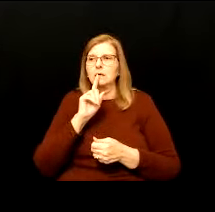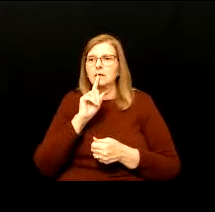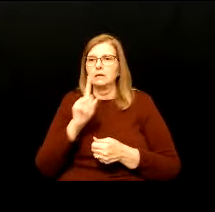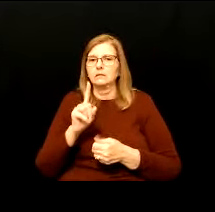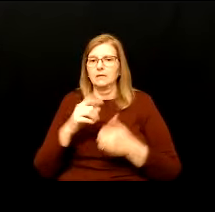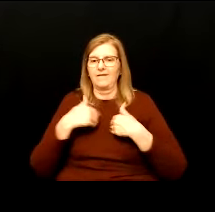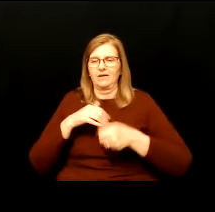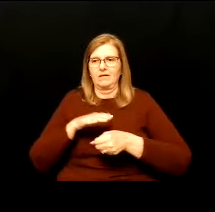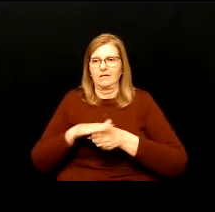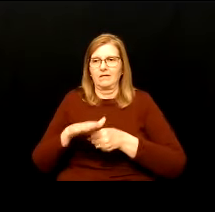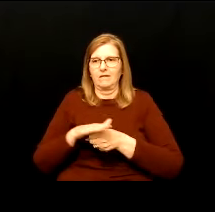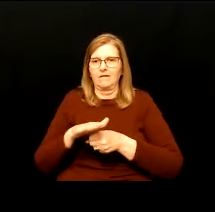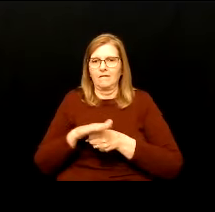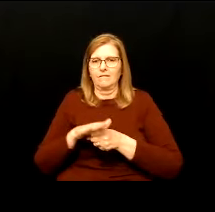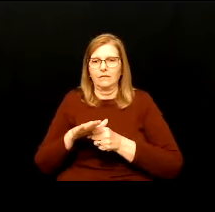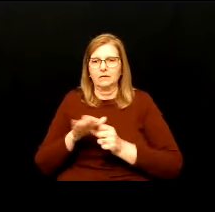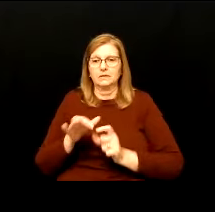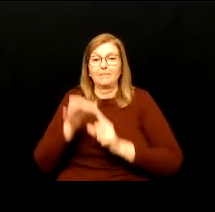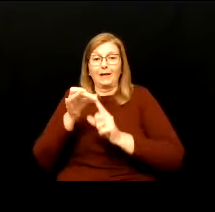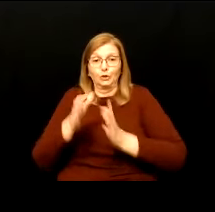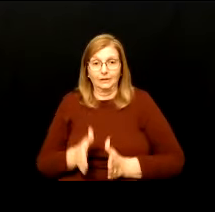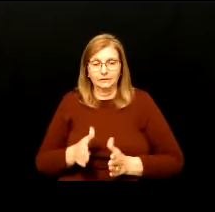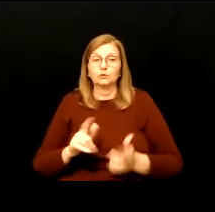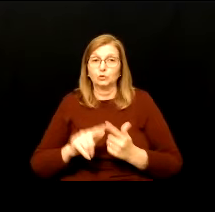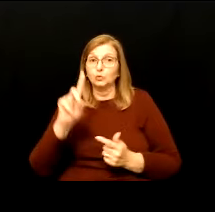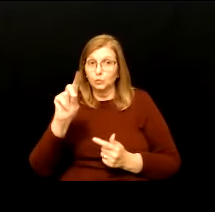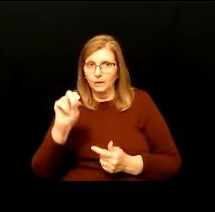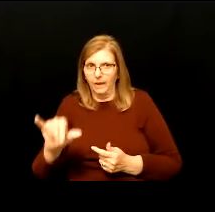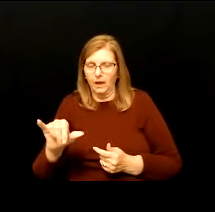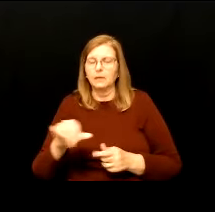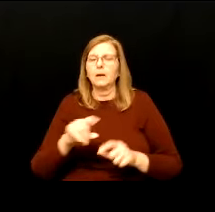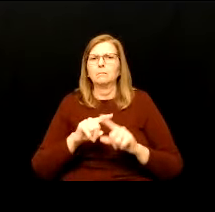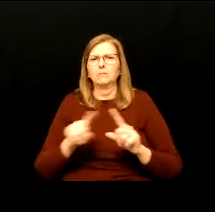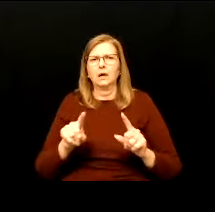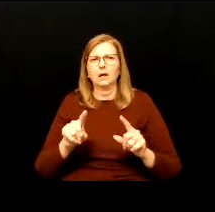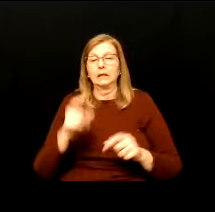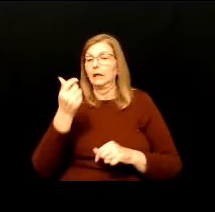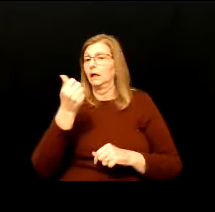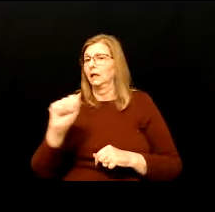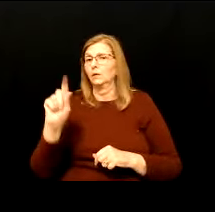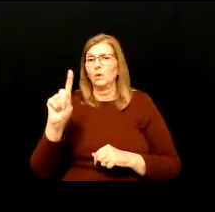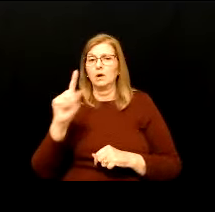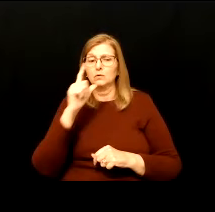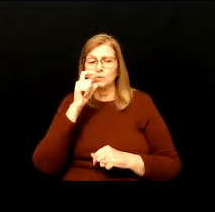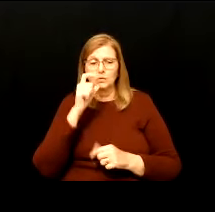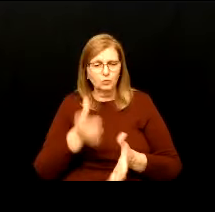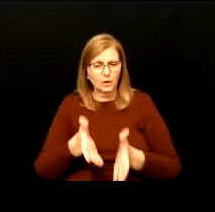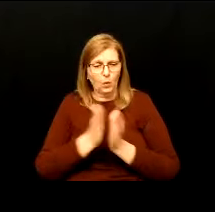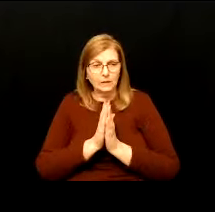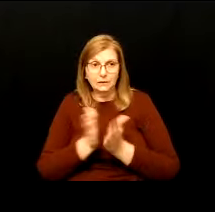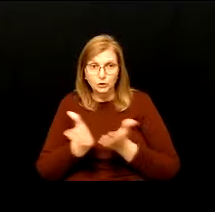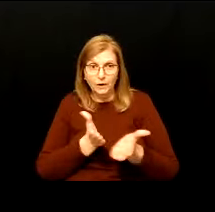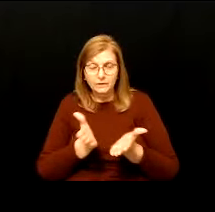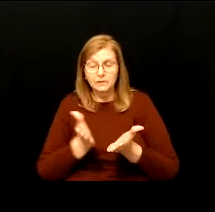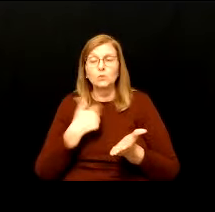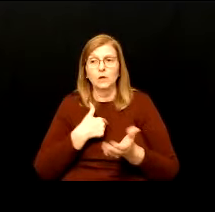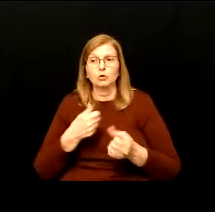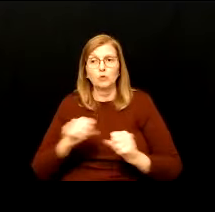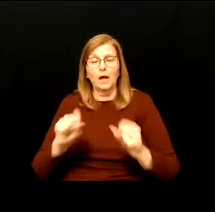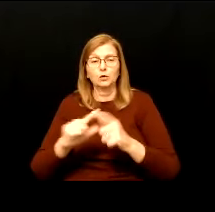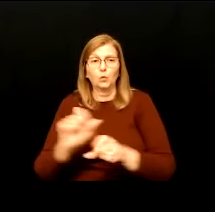enough specialists to do that. But anyone that has requested services, we're trying to